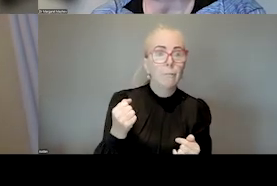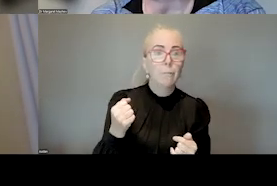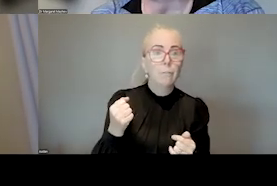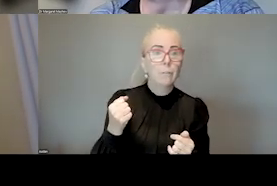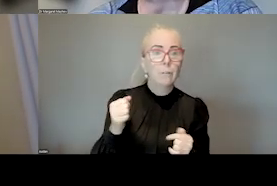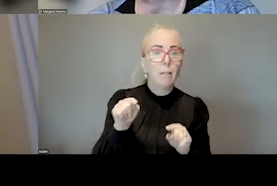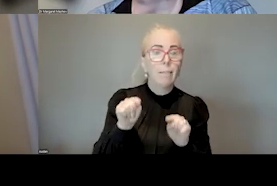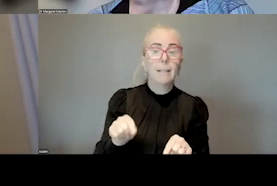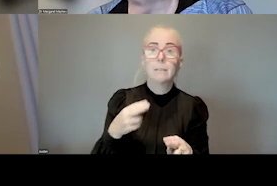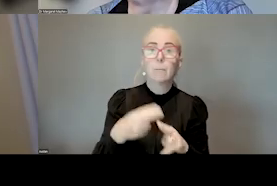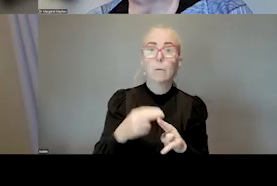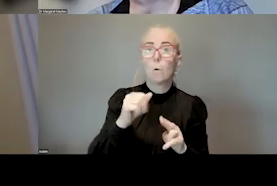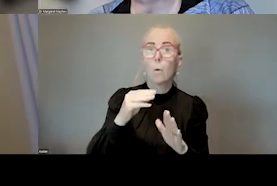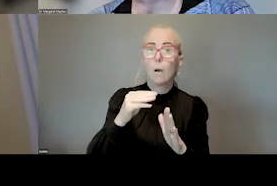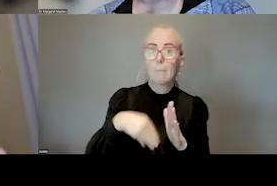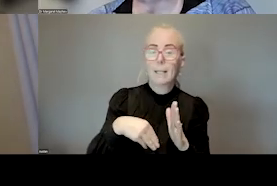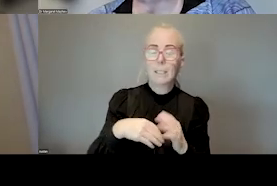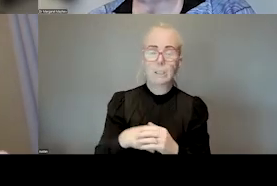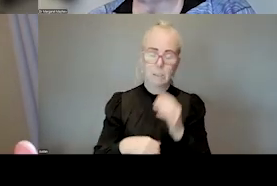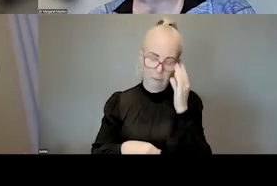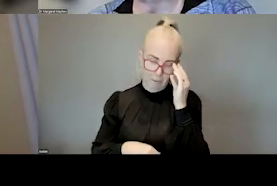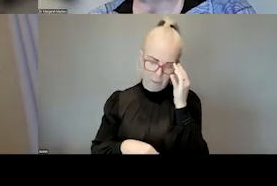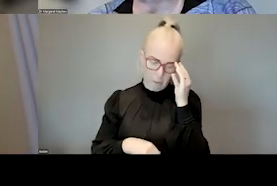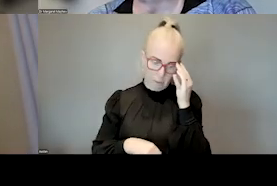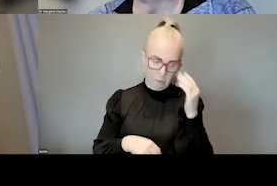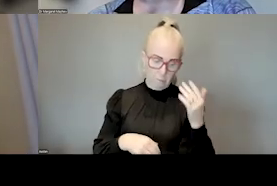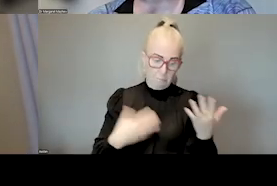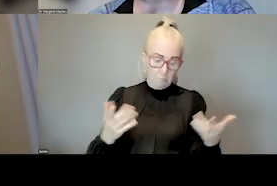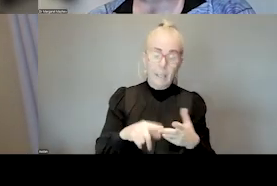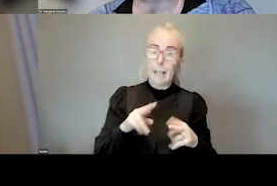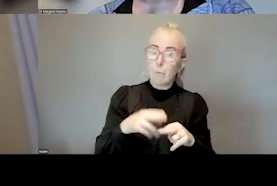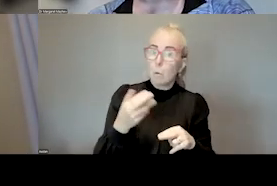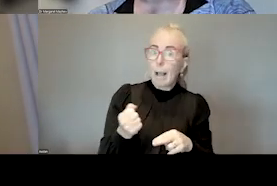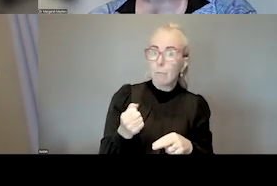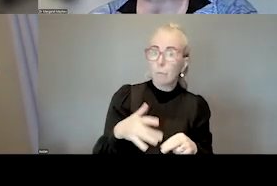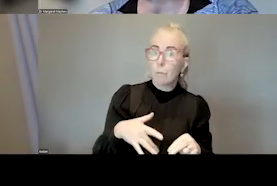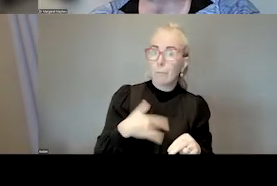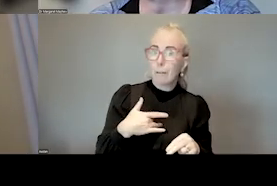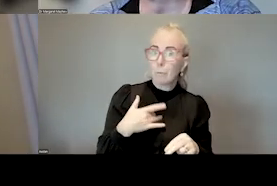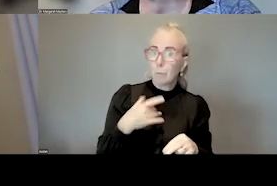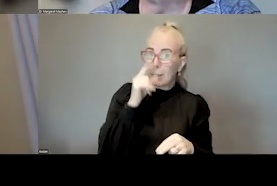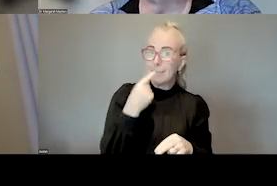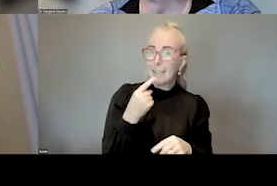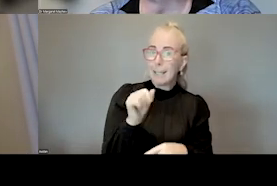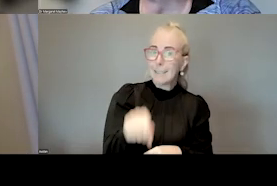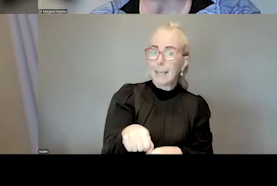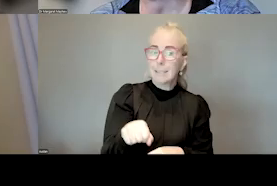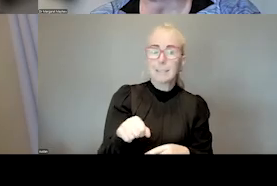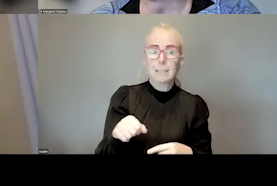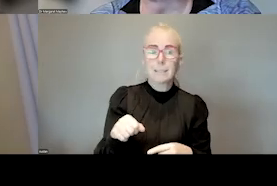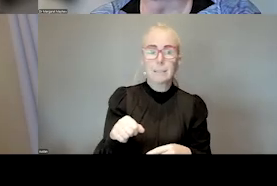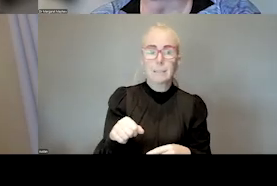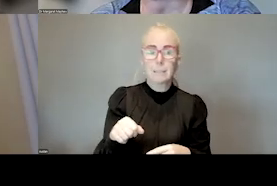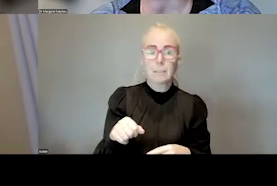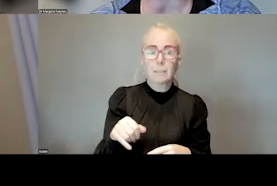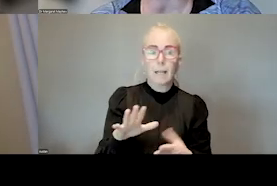So you can say yes if you have one, but if you are successful and you get it, and then you decide, oh, I